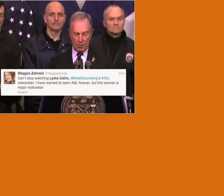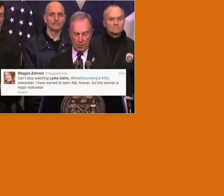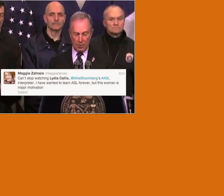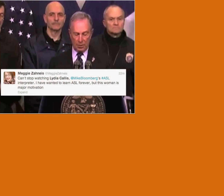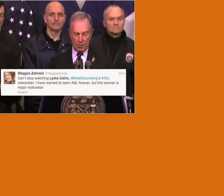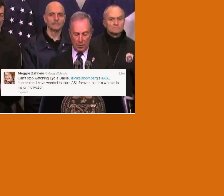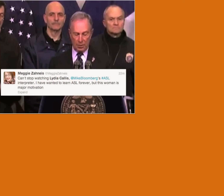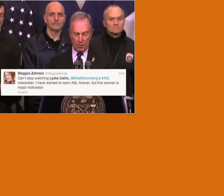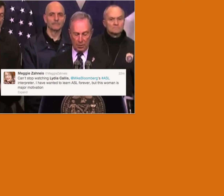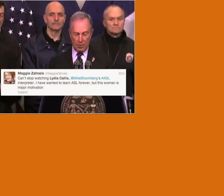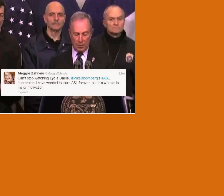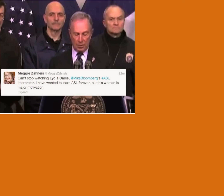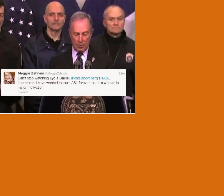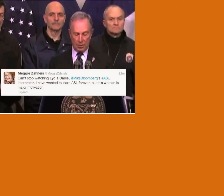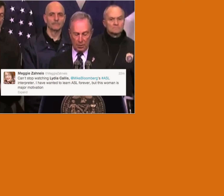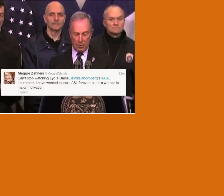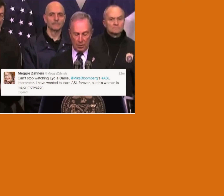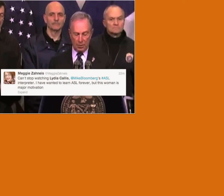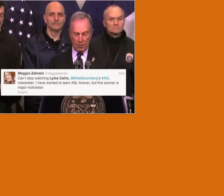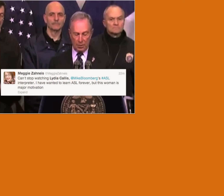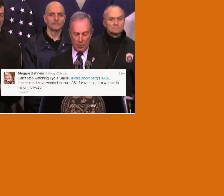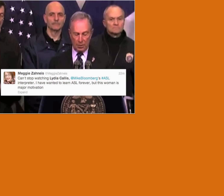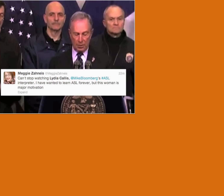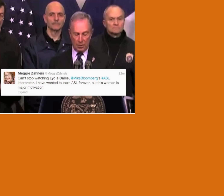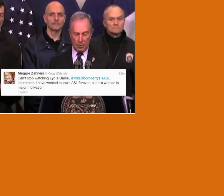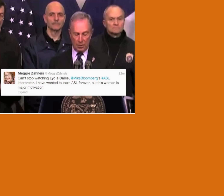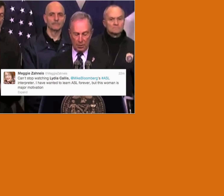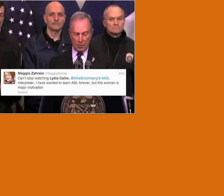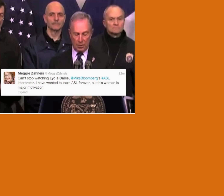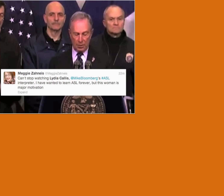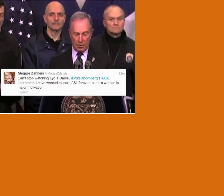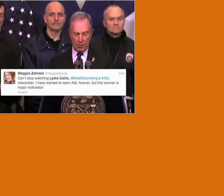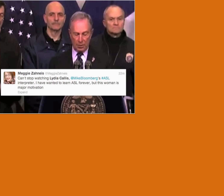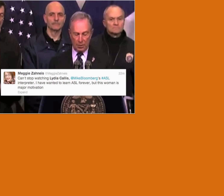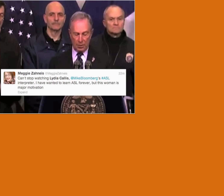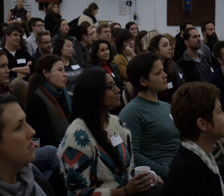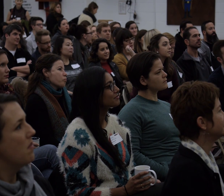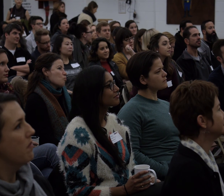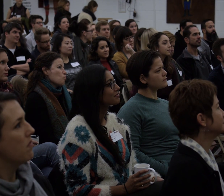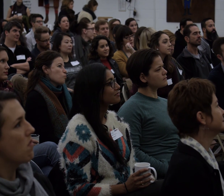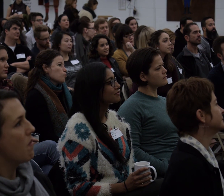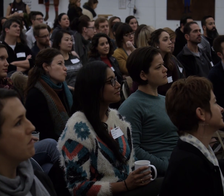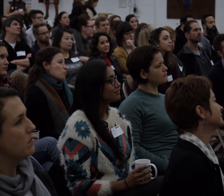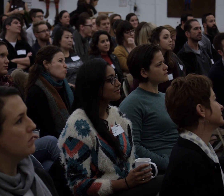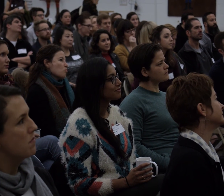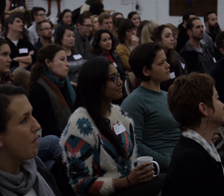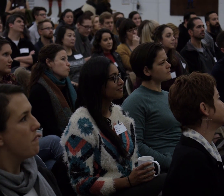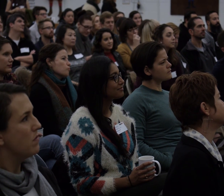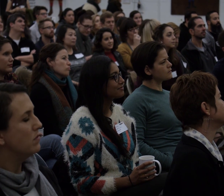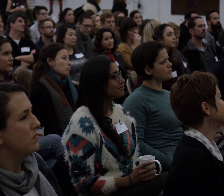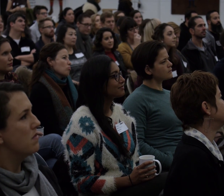do. Lydia Callis, she was the interpreter for Mayor Bloomberg during Hurricane Sandy back in 2012. And she kind